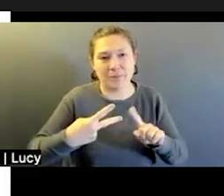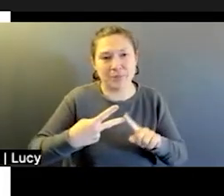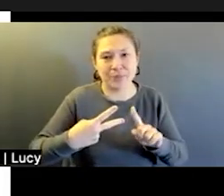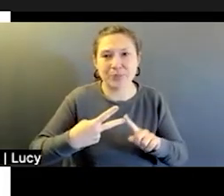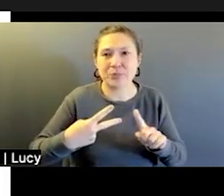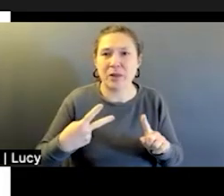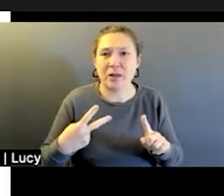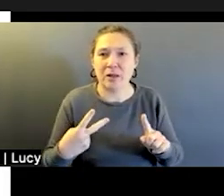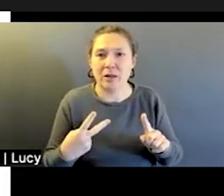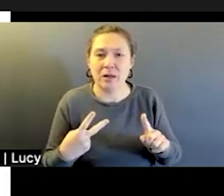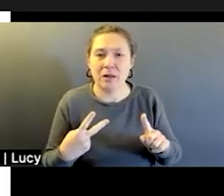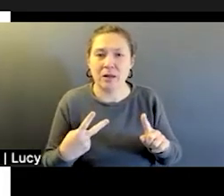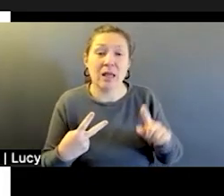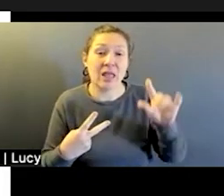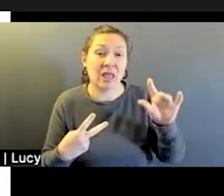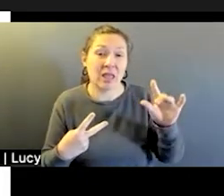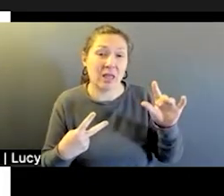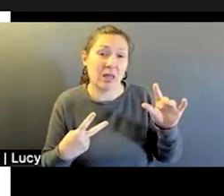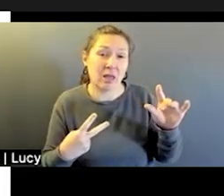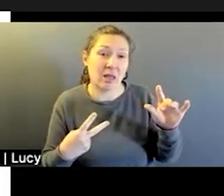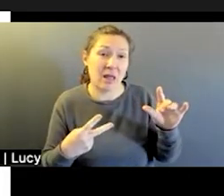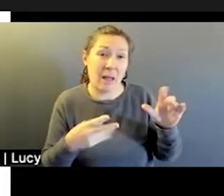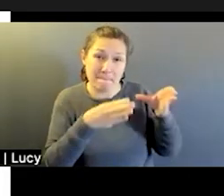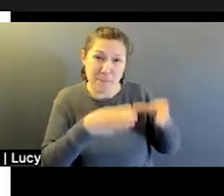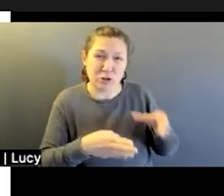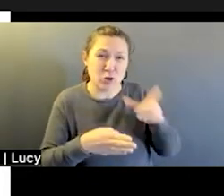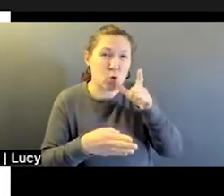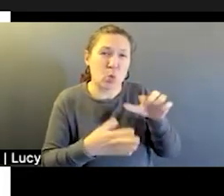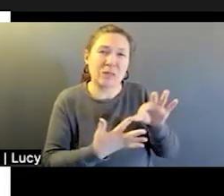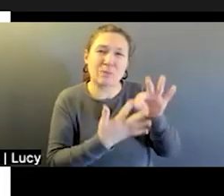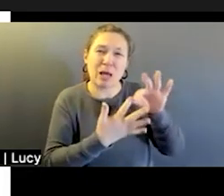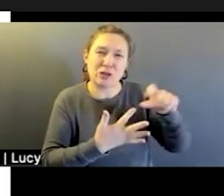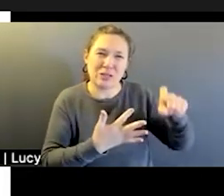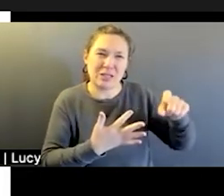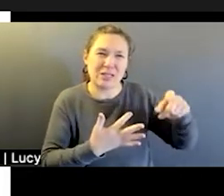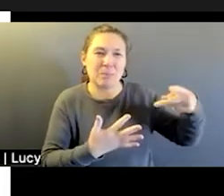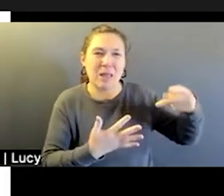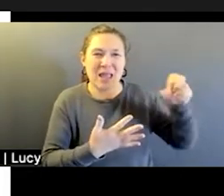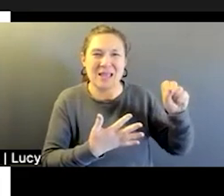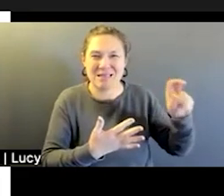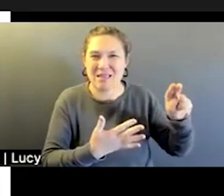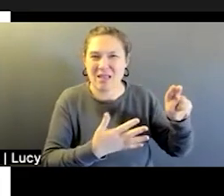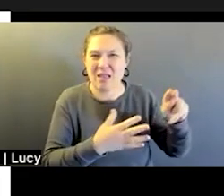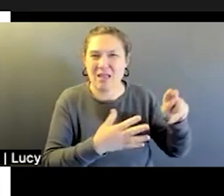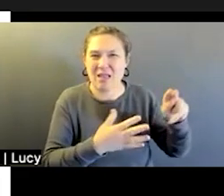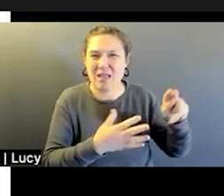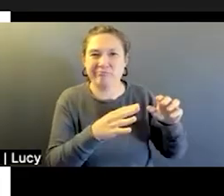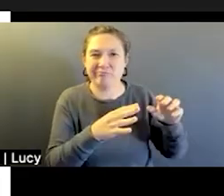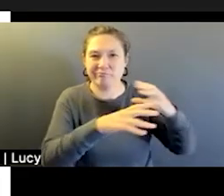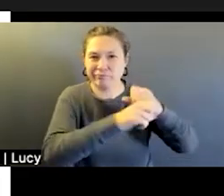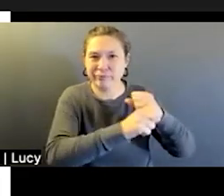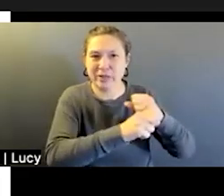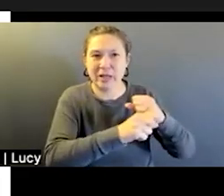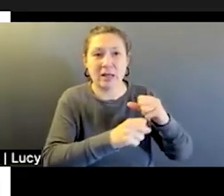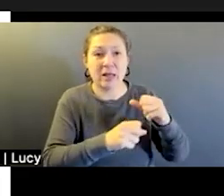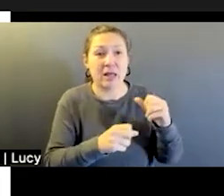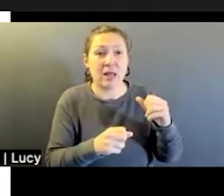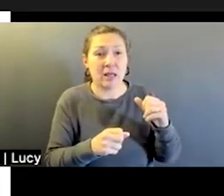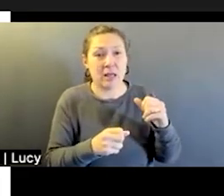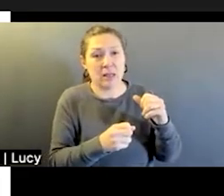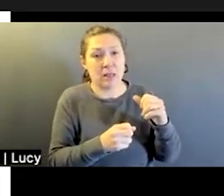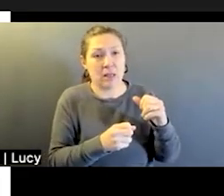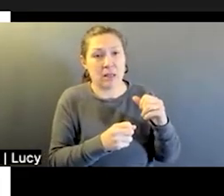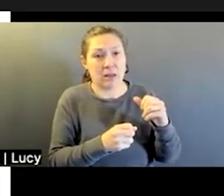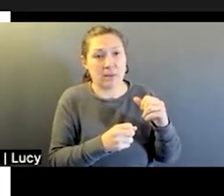should allow the passenger with special needs who requires assistance to choose a language,